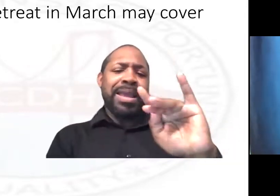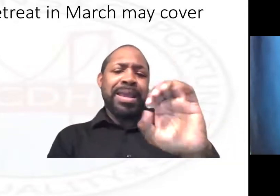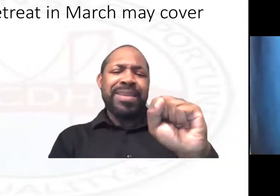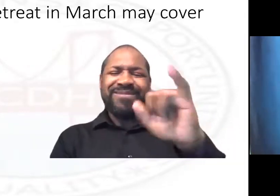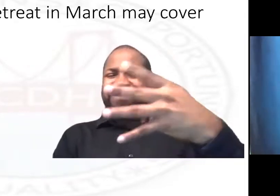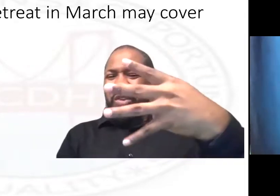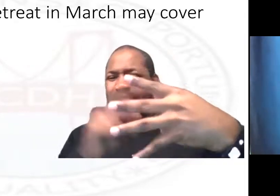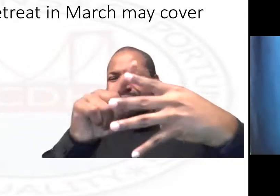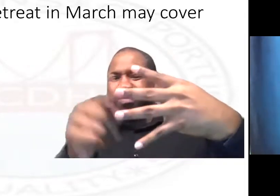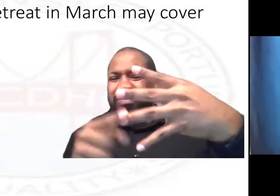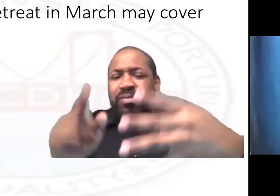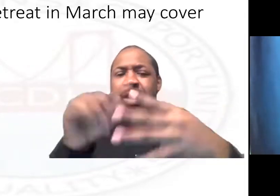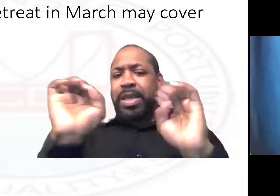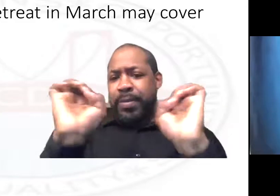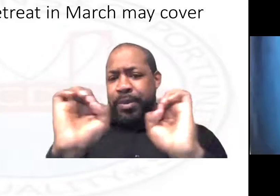And